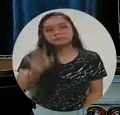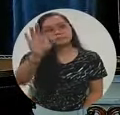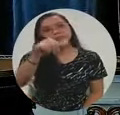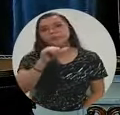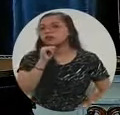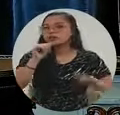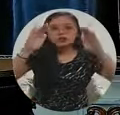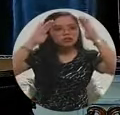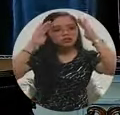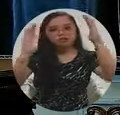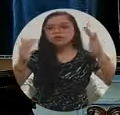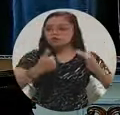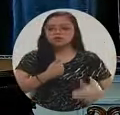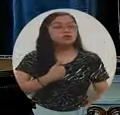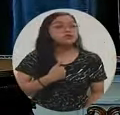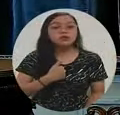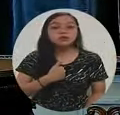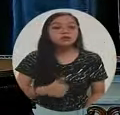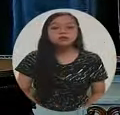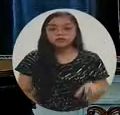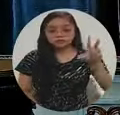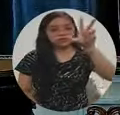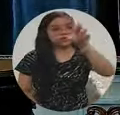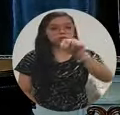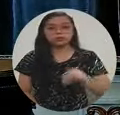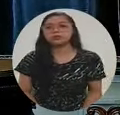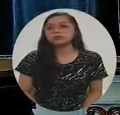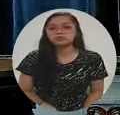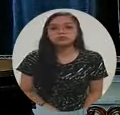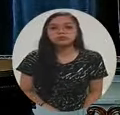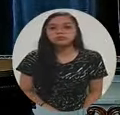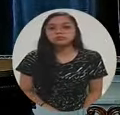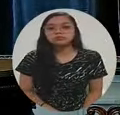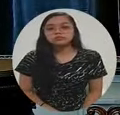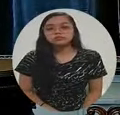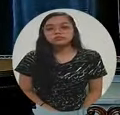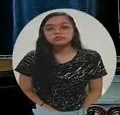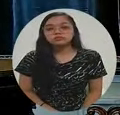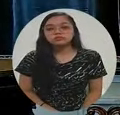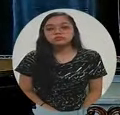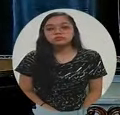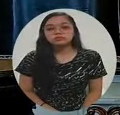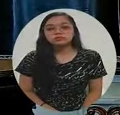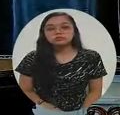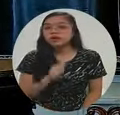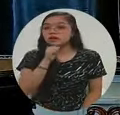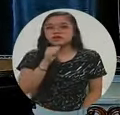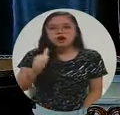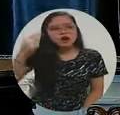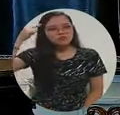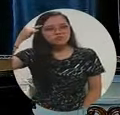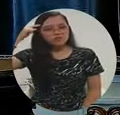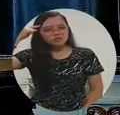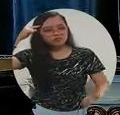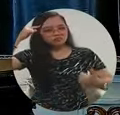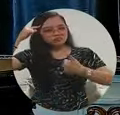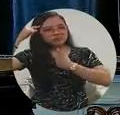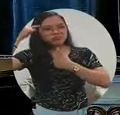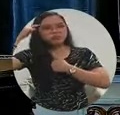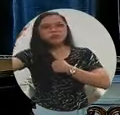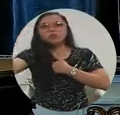don't focus on yourself. Don't think